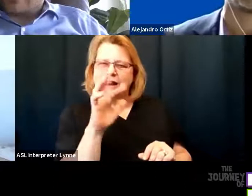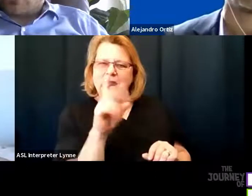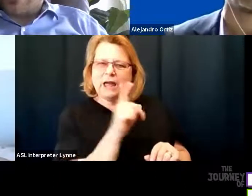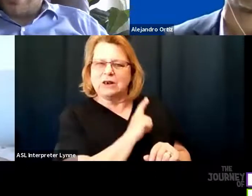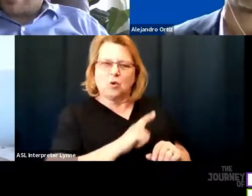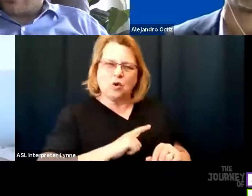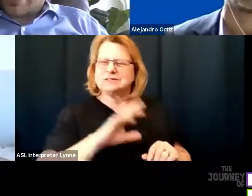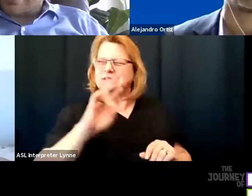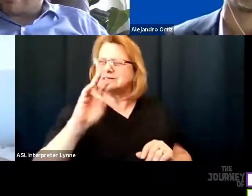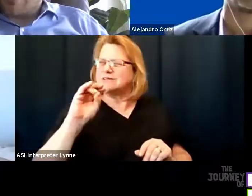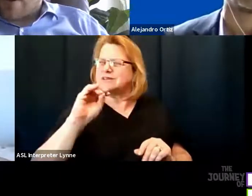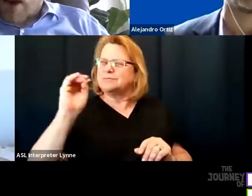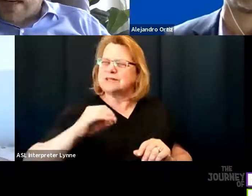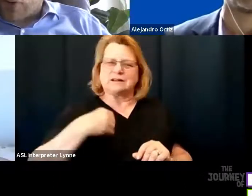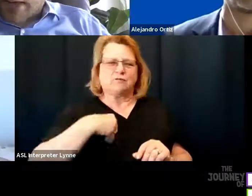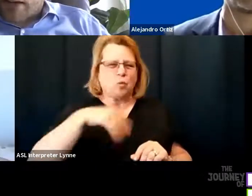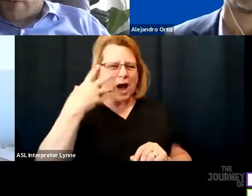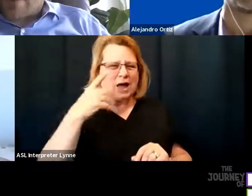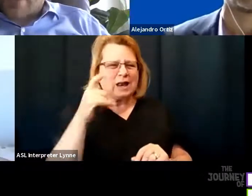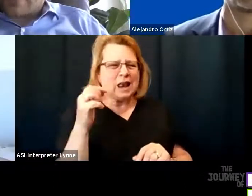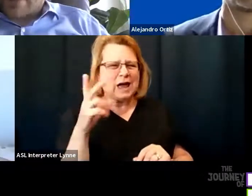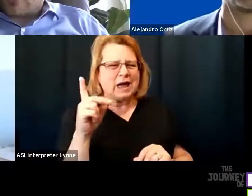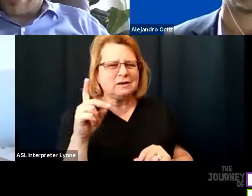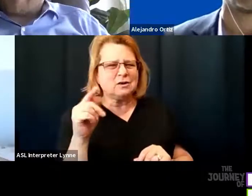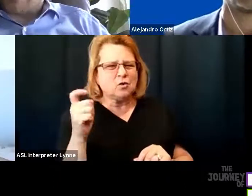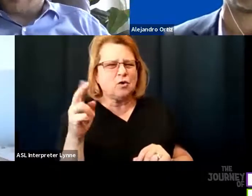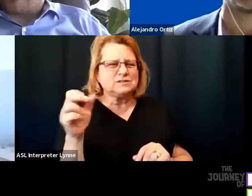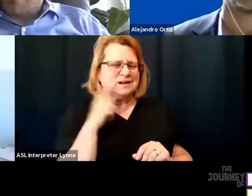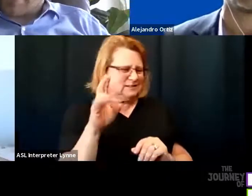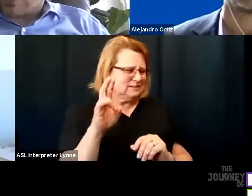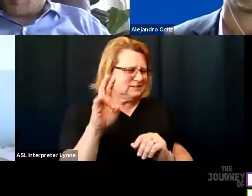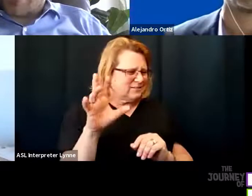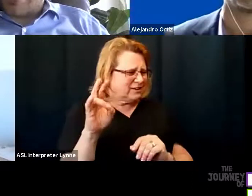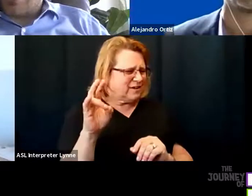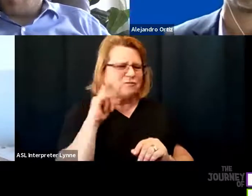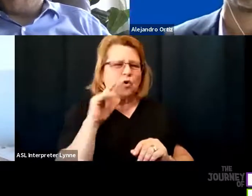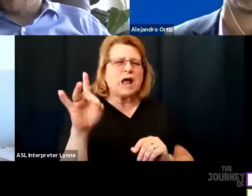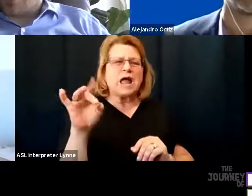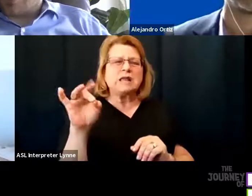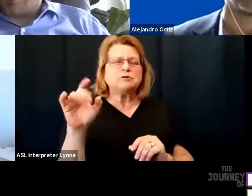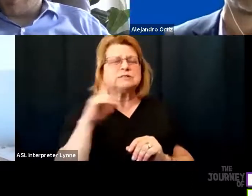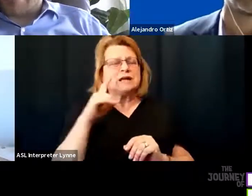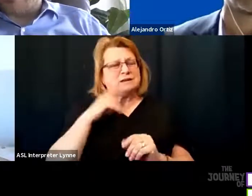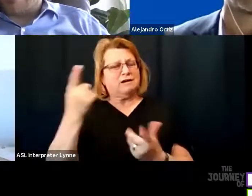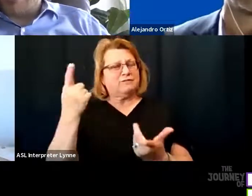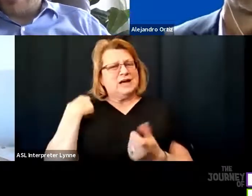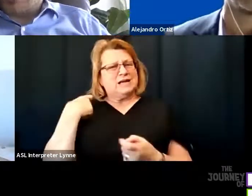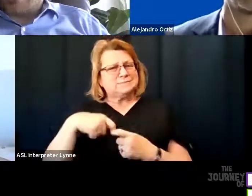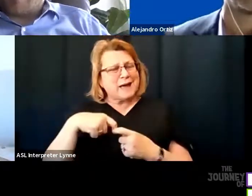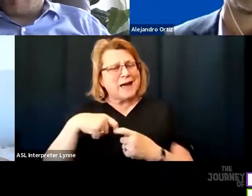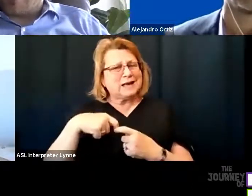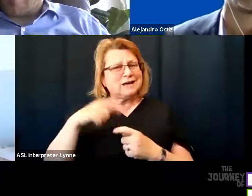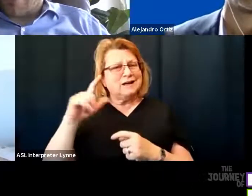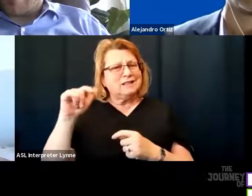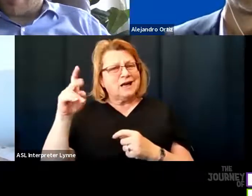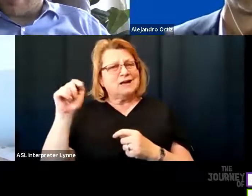white landlords, and it was like 75 or 80% of Hispanic landlords have positive experiences with voucher holders. So a lot of times it's just